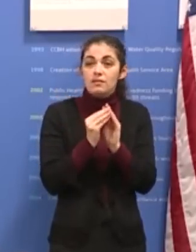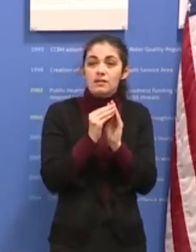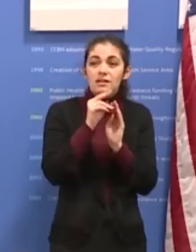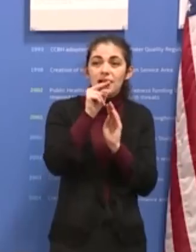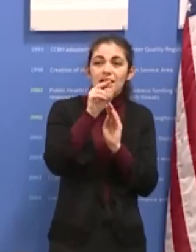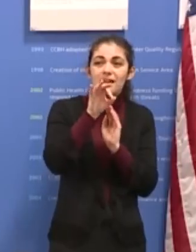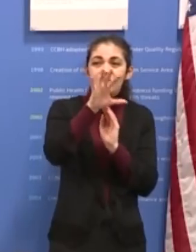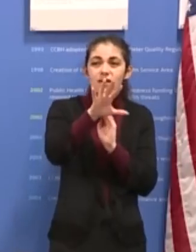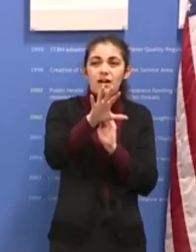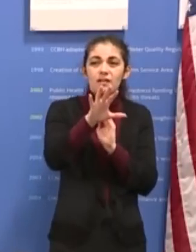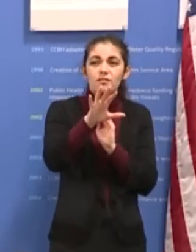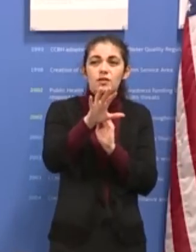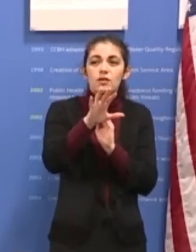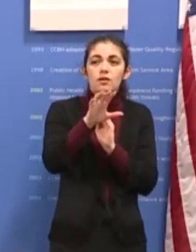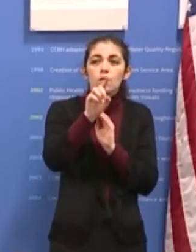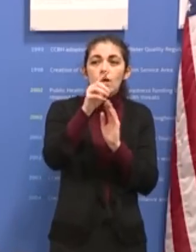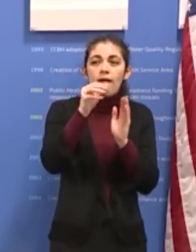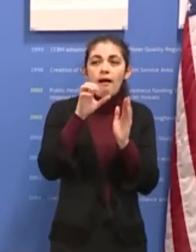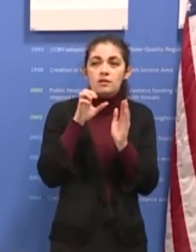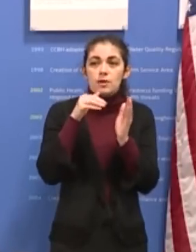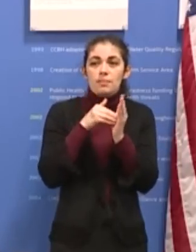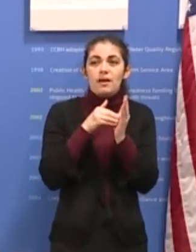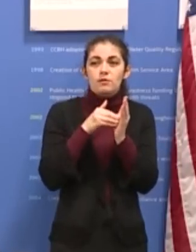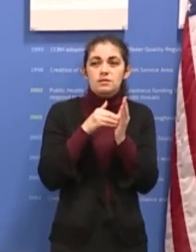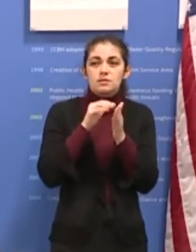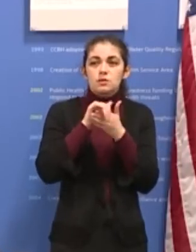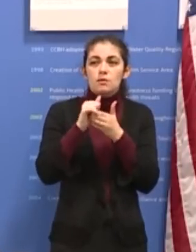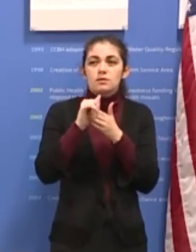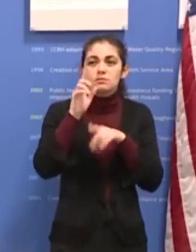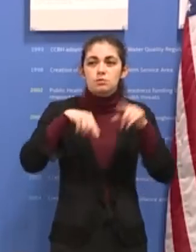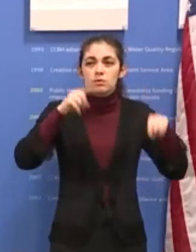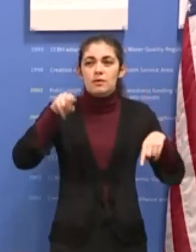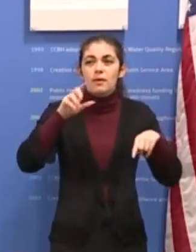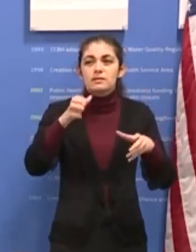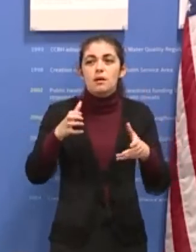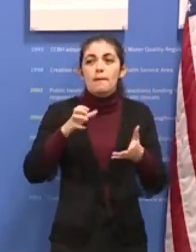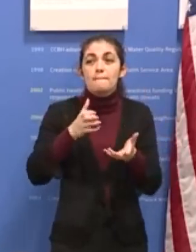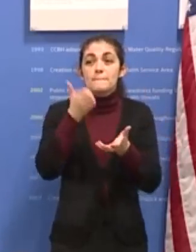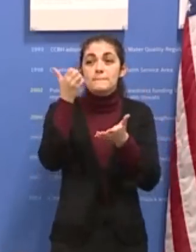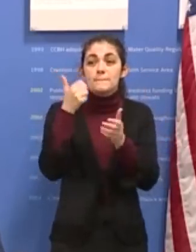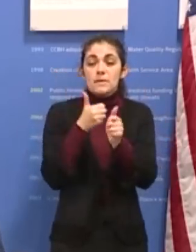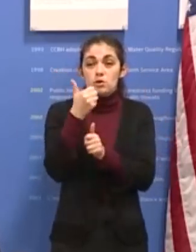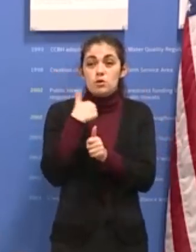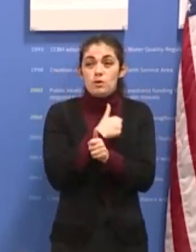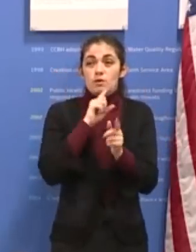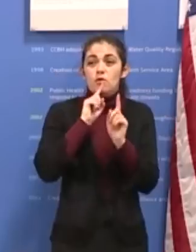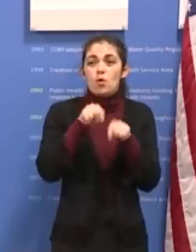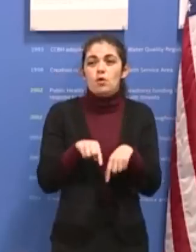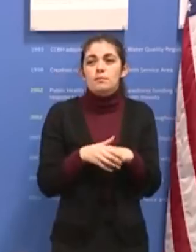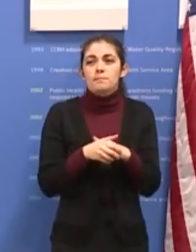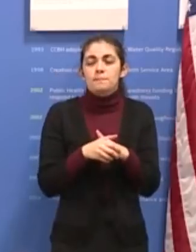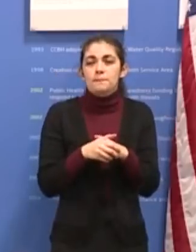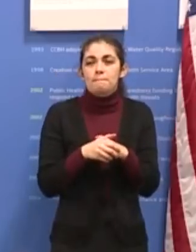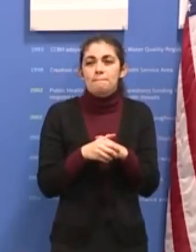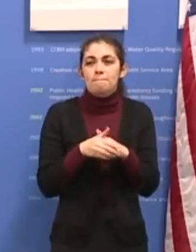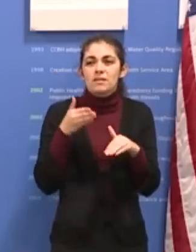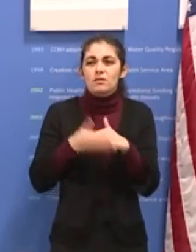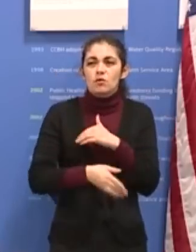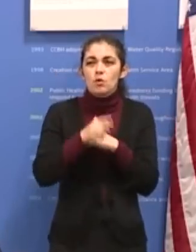N95s, 100,000 N95s, so at various prices, but that was the big quantity. And we've ordered